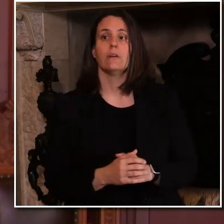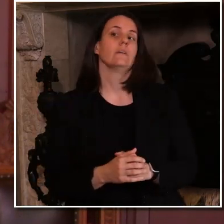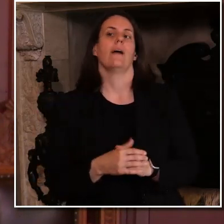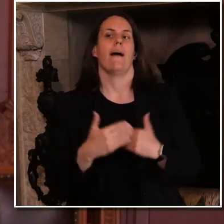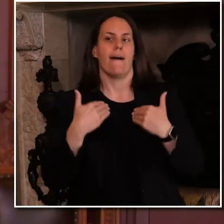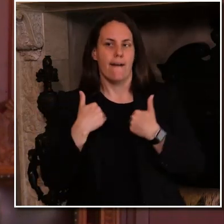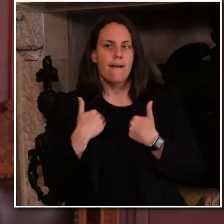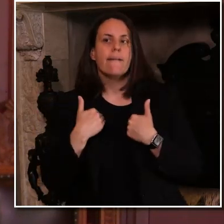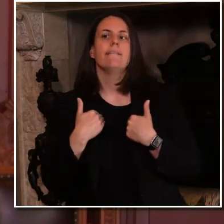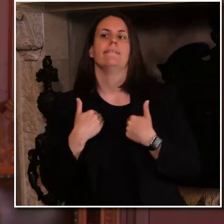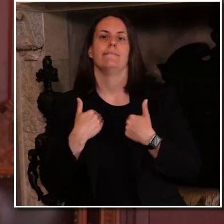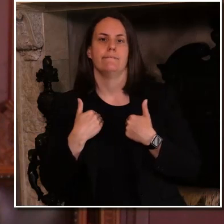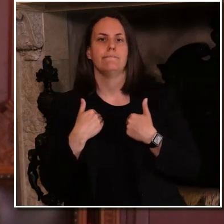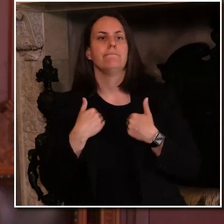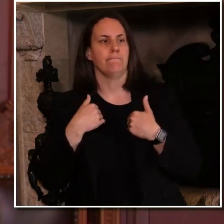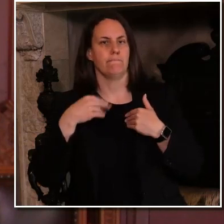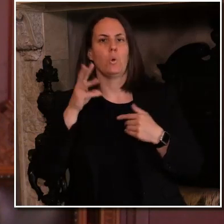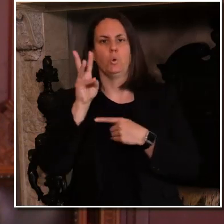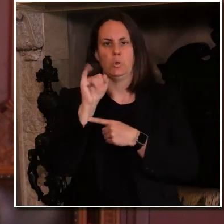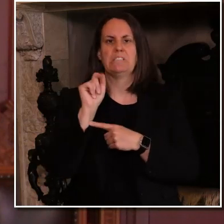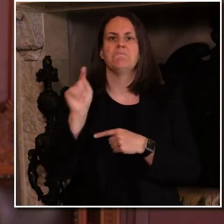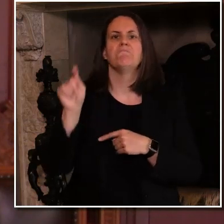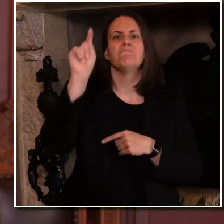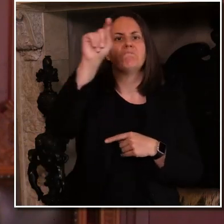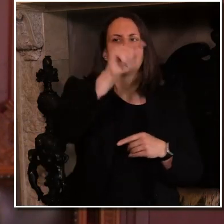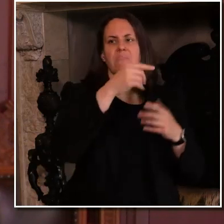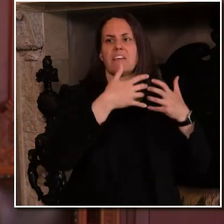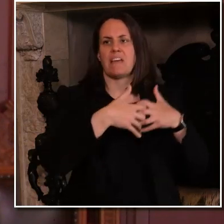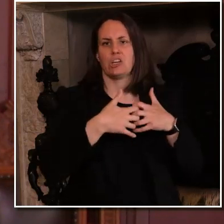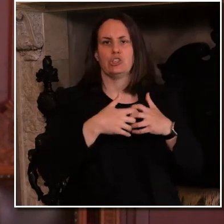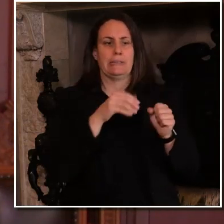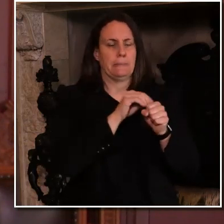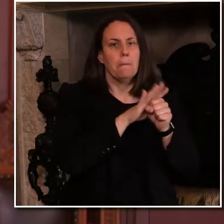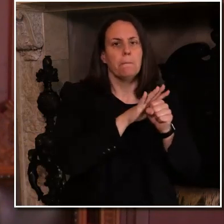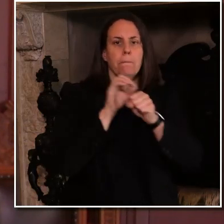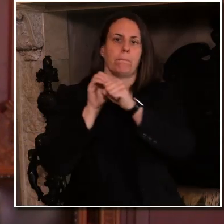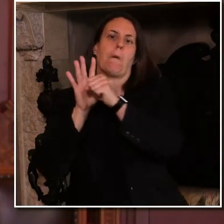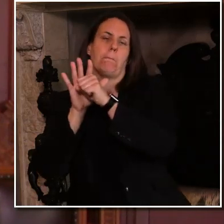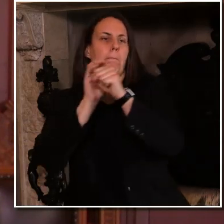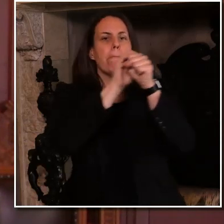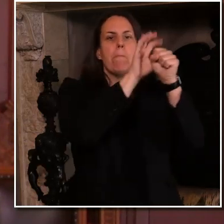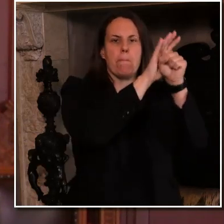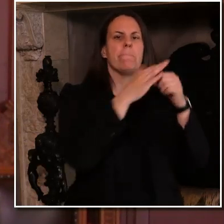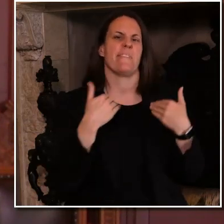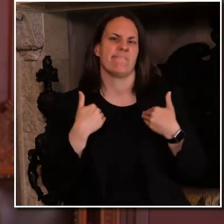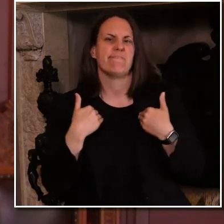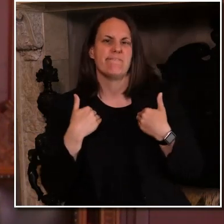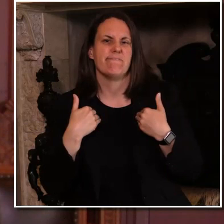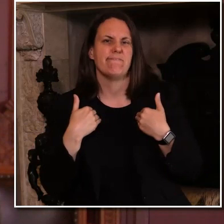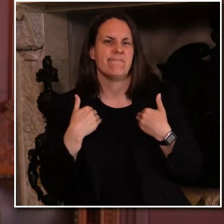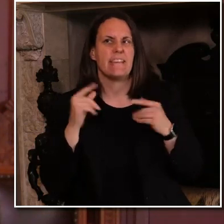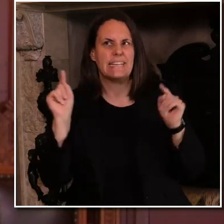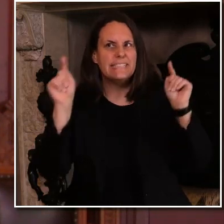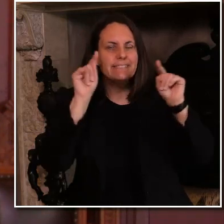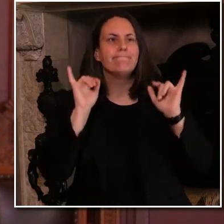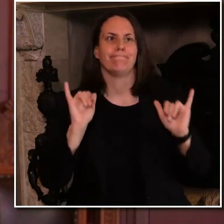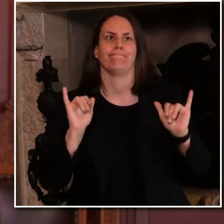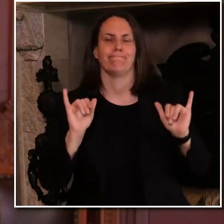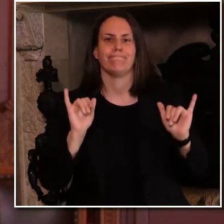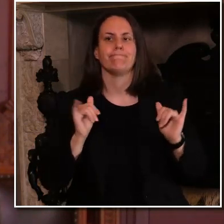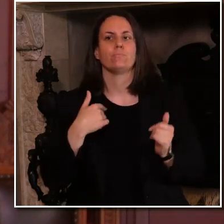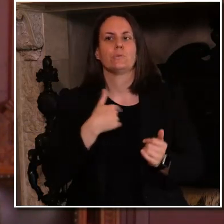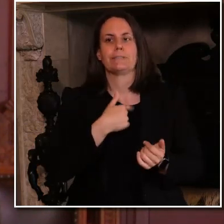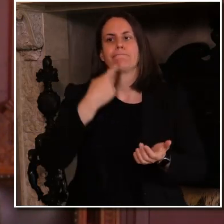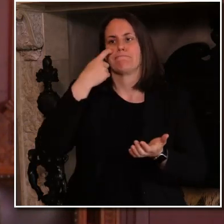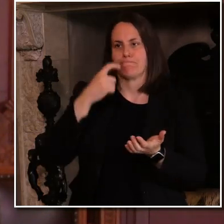positive virus tests happening in several food processing plants across the state of